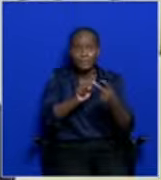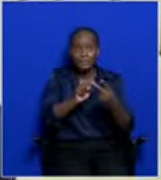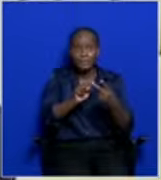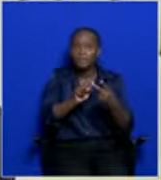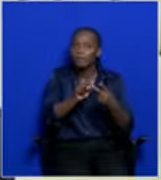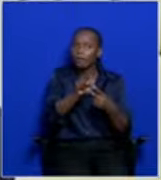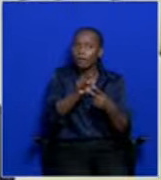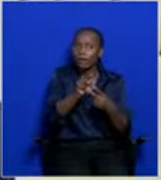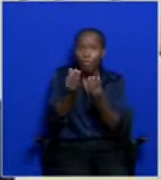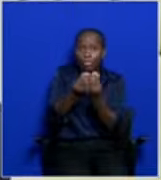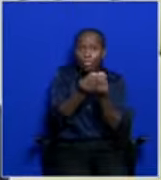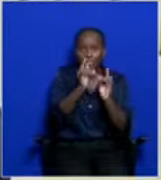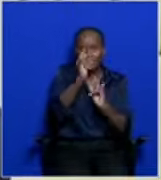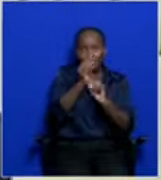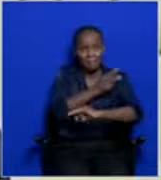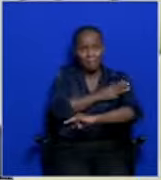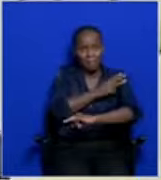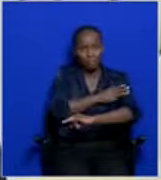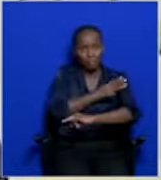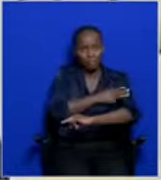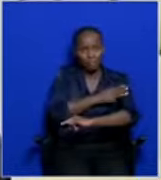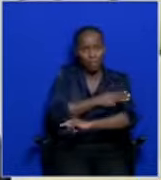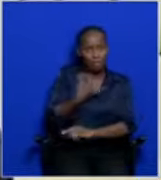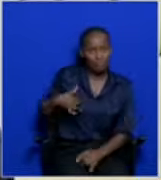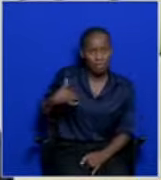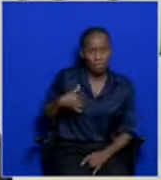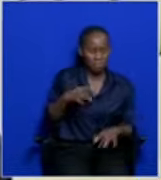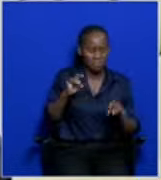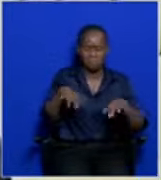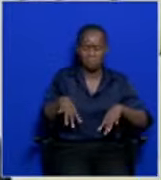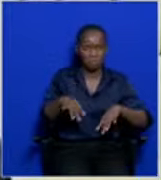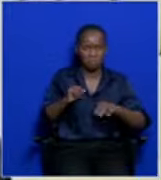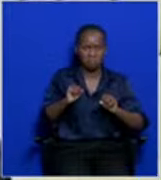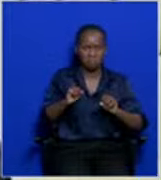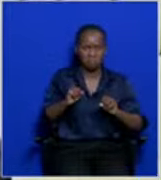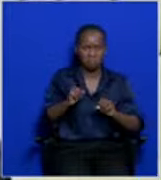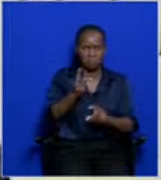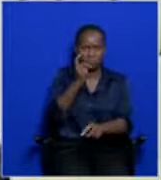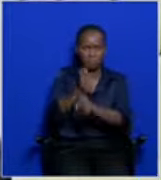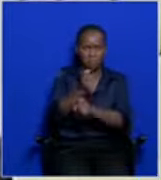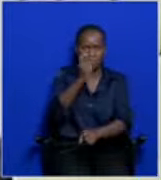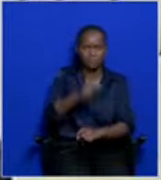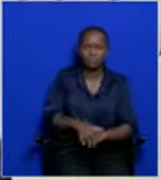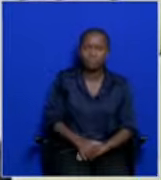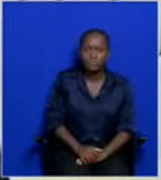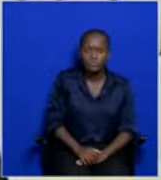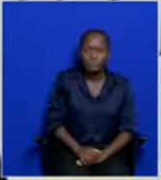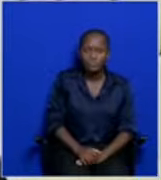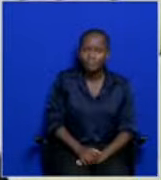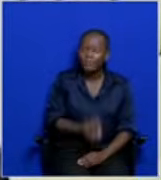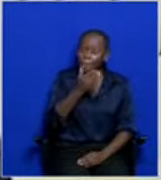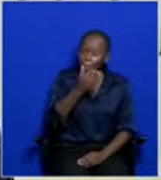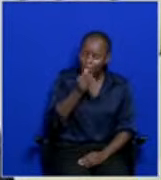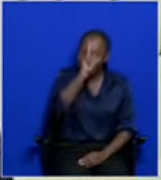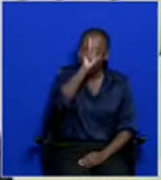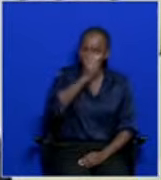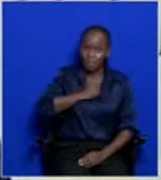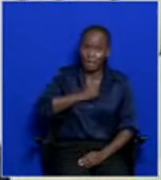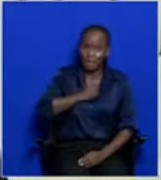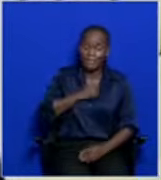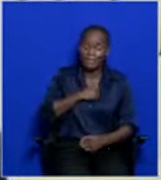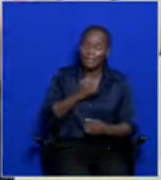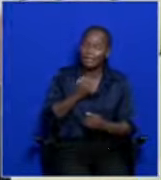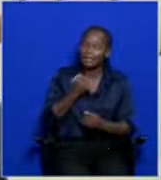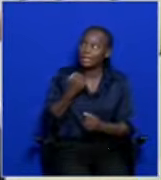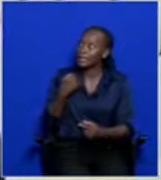the city manager. To the best of my knowledge, there has never been any occasion on which I